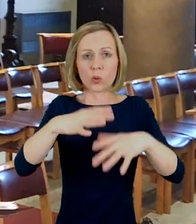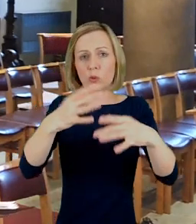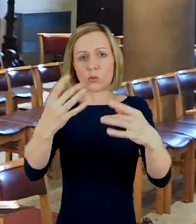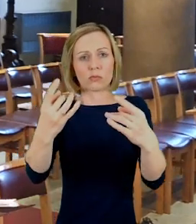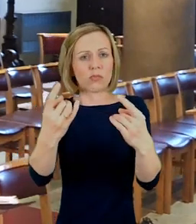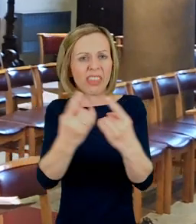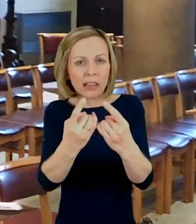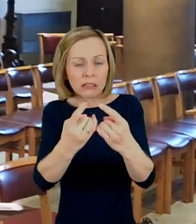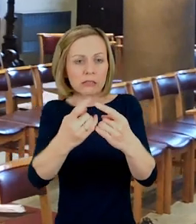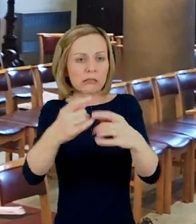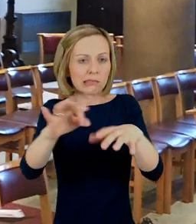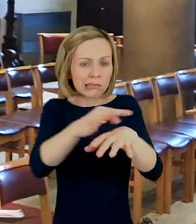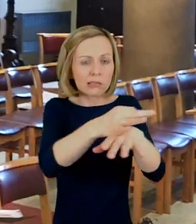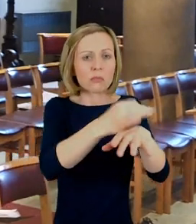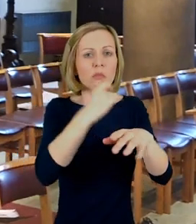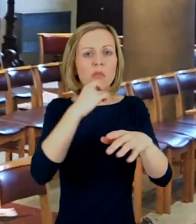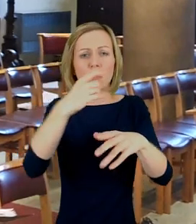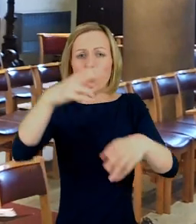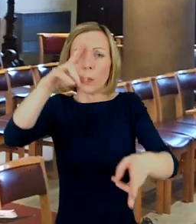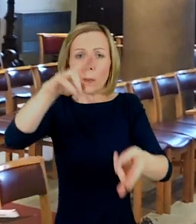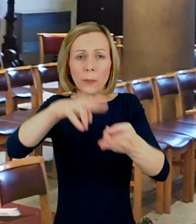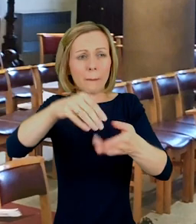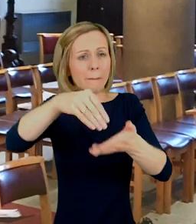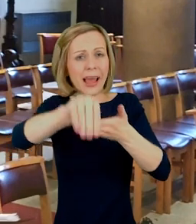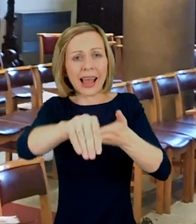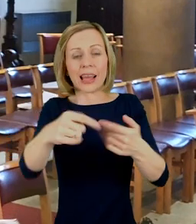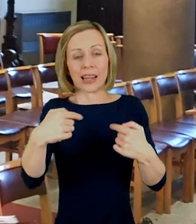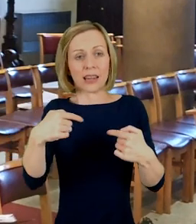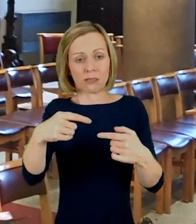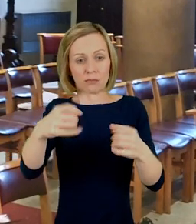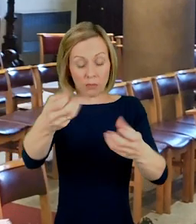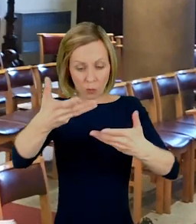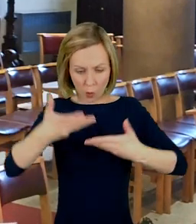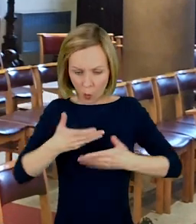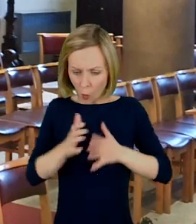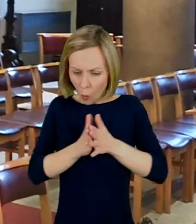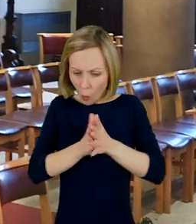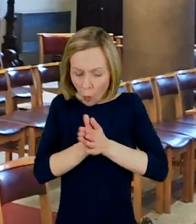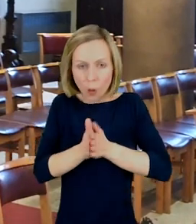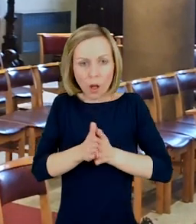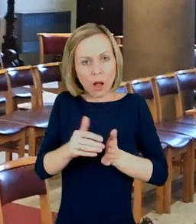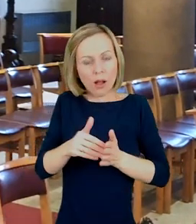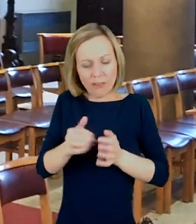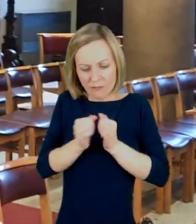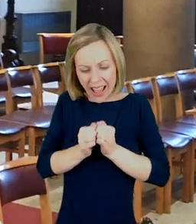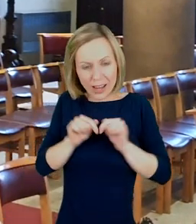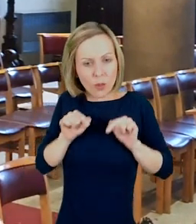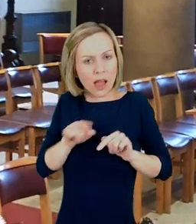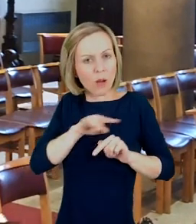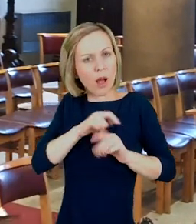price, not with regard to those who make them. Lord, have mercy.